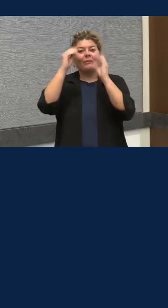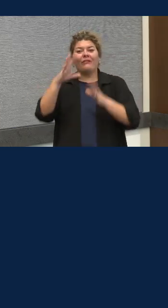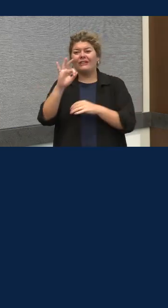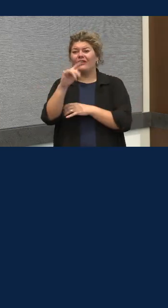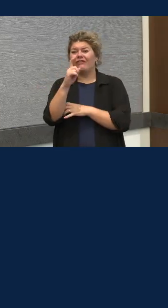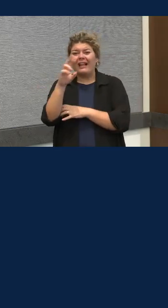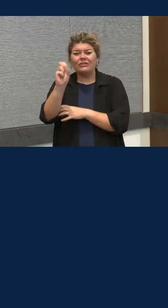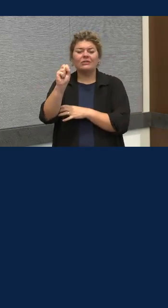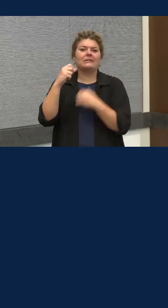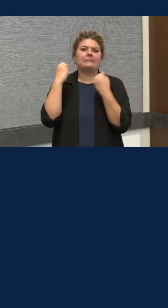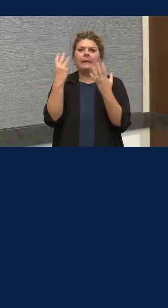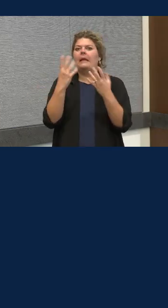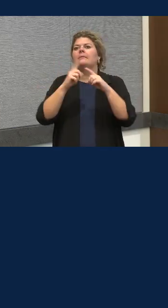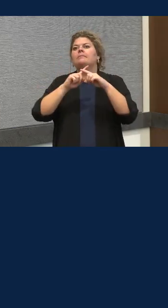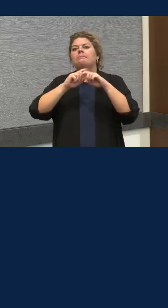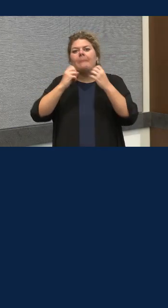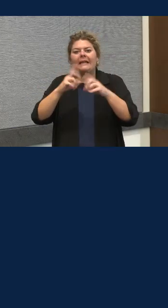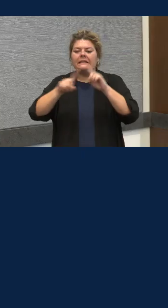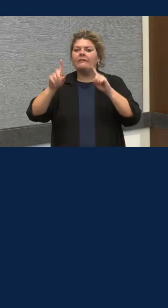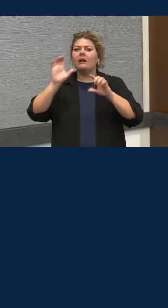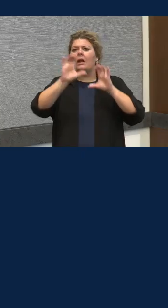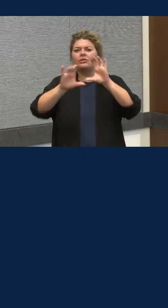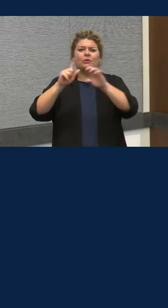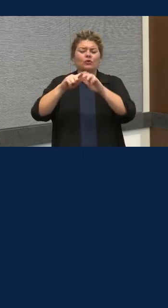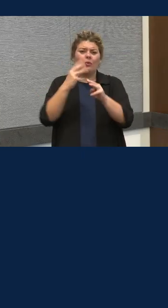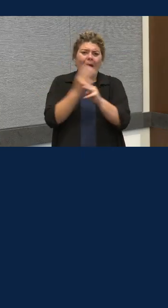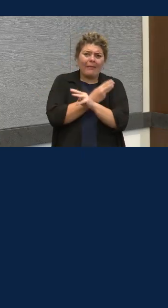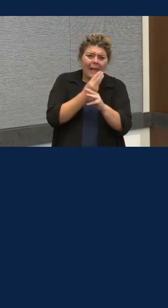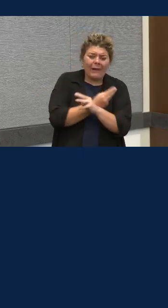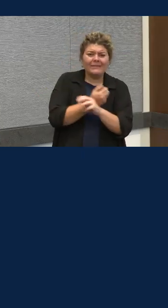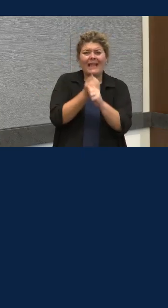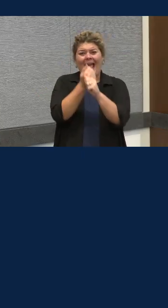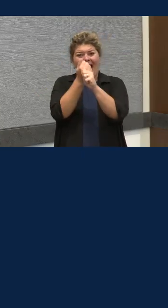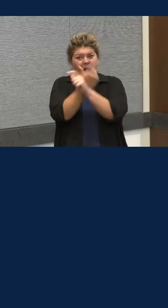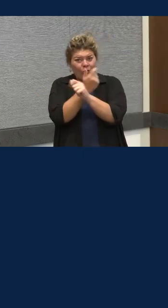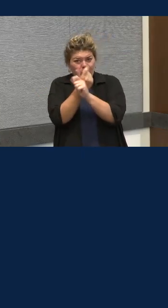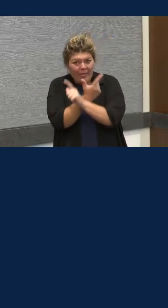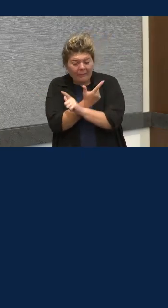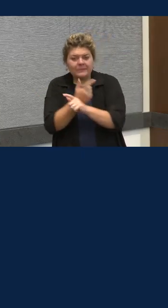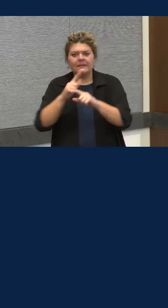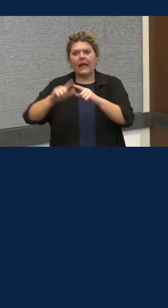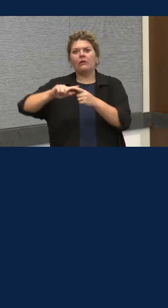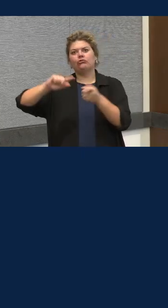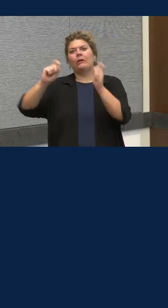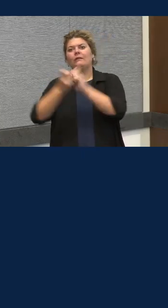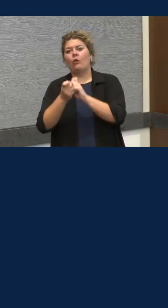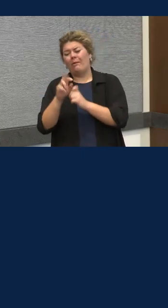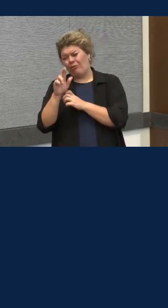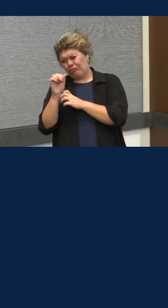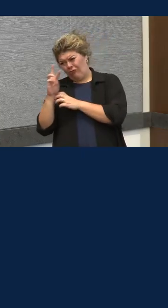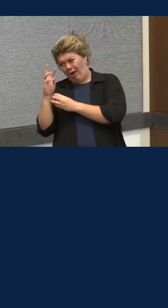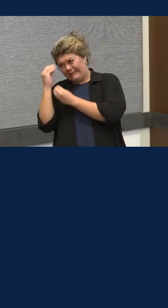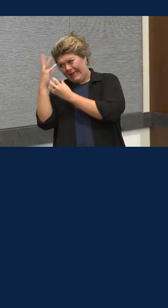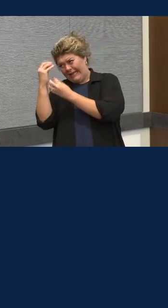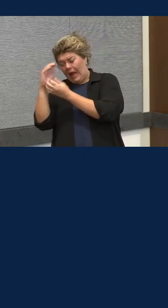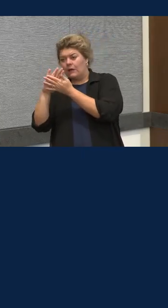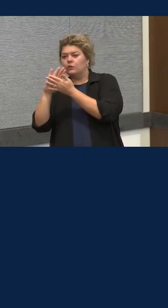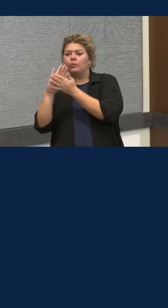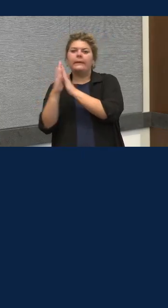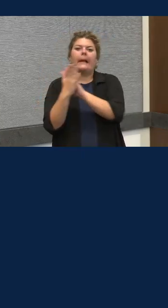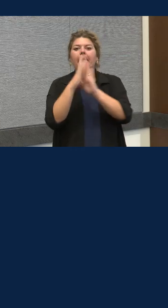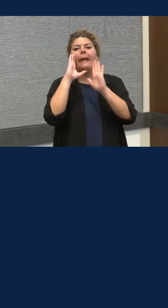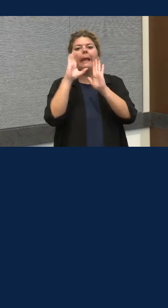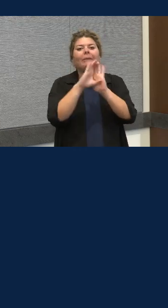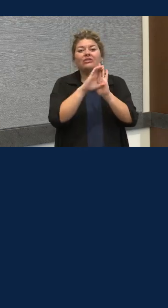profound contributions to the mathematics and algorithms that transform raw data into the images that clinicians